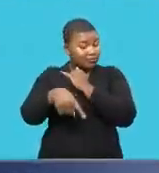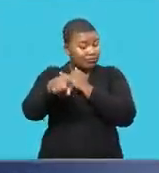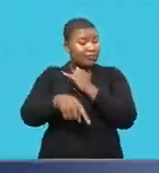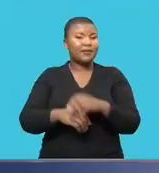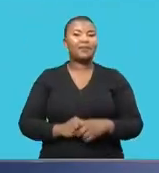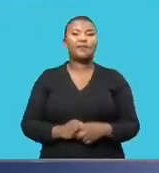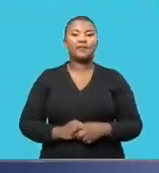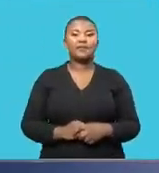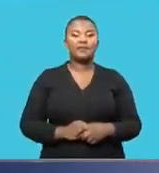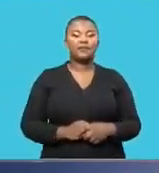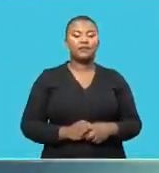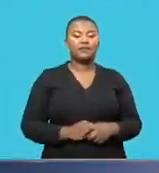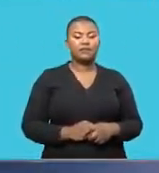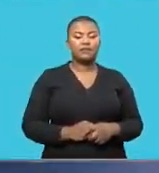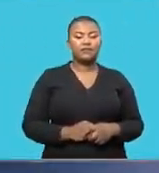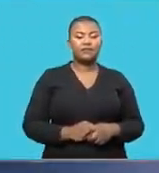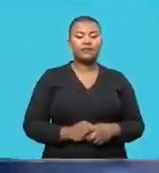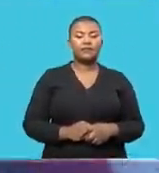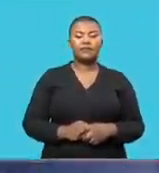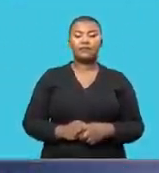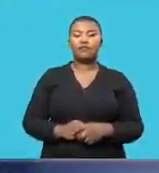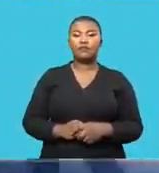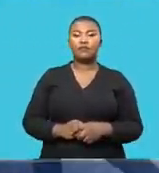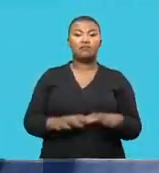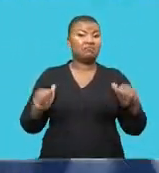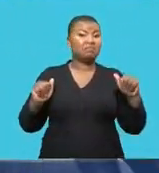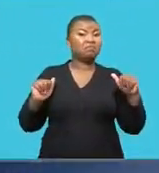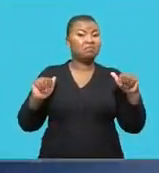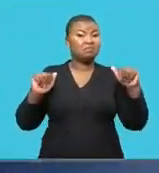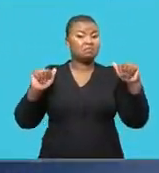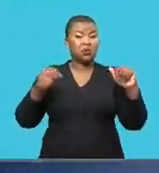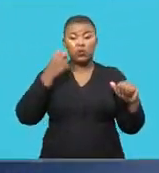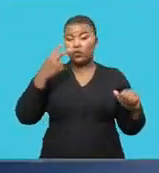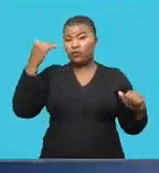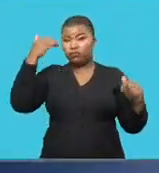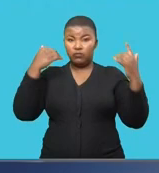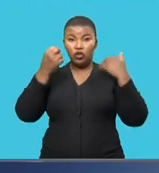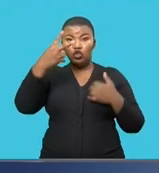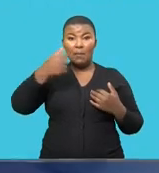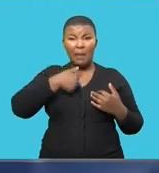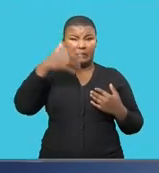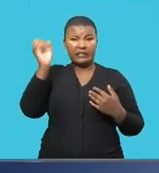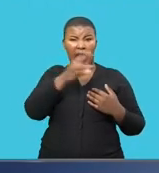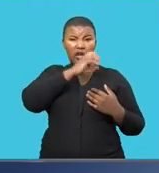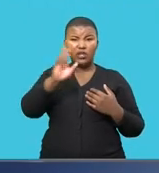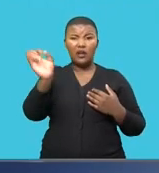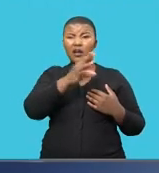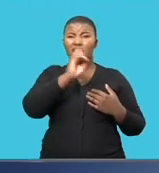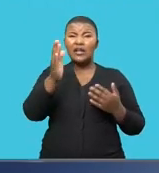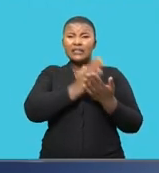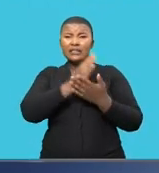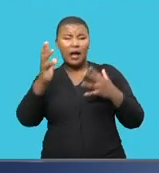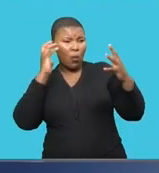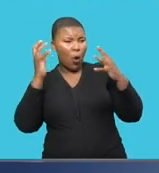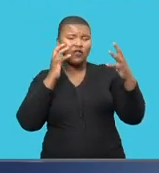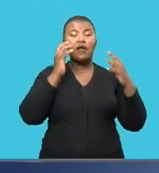days. They managed to contain that pressure, and you just can see I was screaming there, telling them what to do, and sometimes they were confused here and